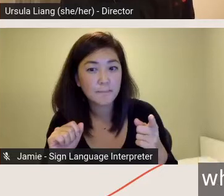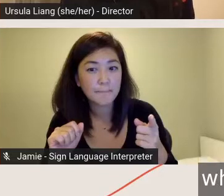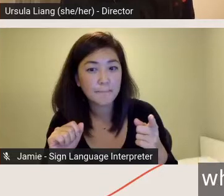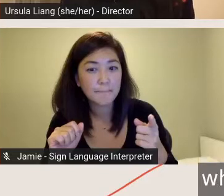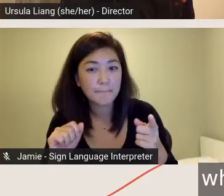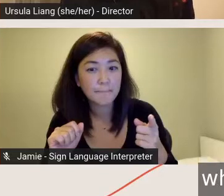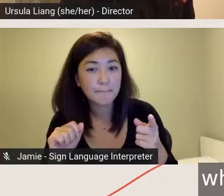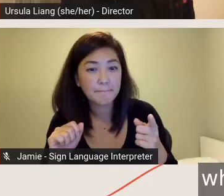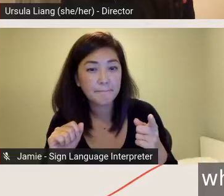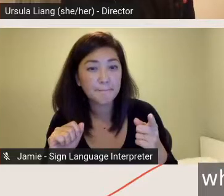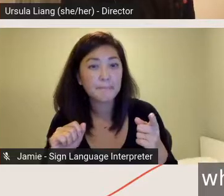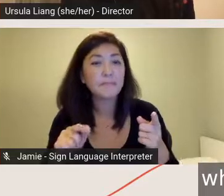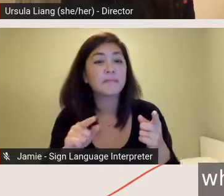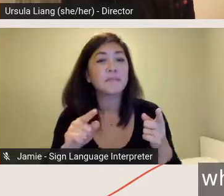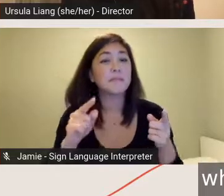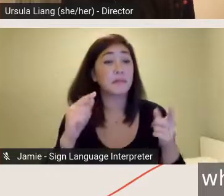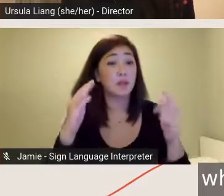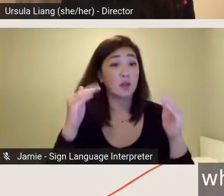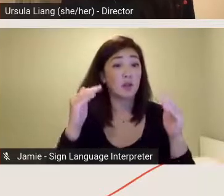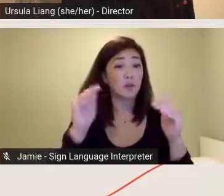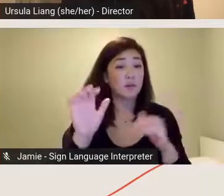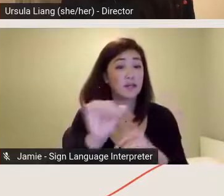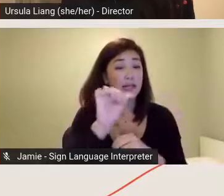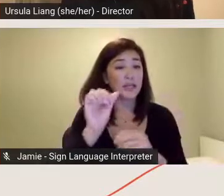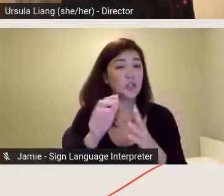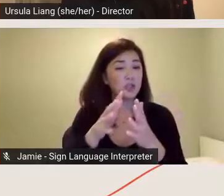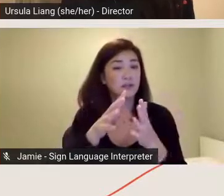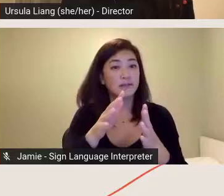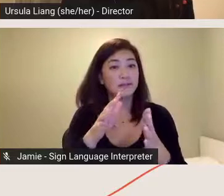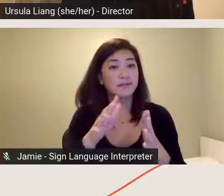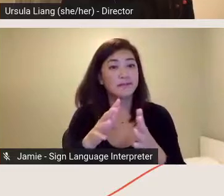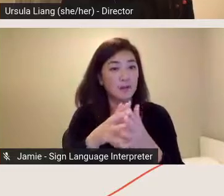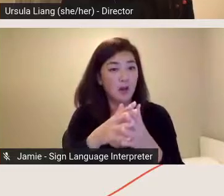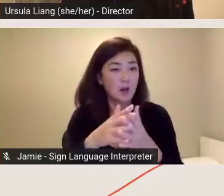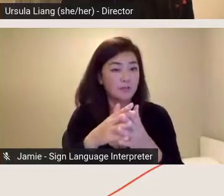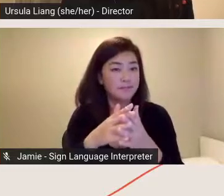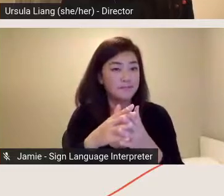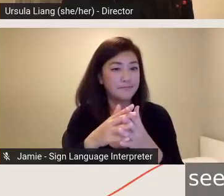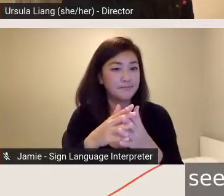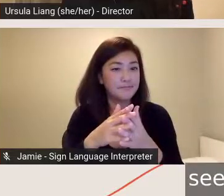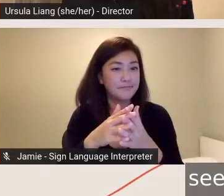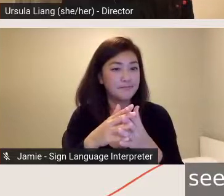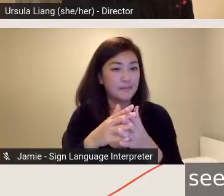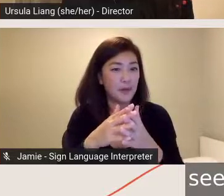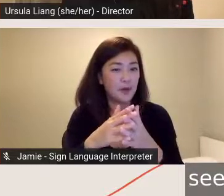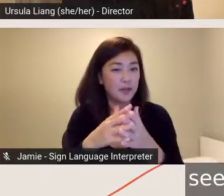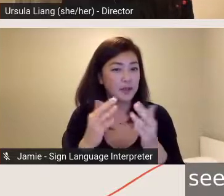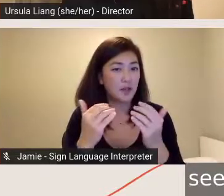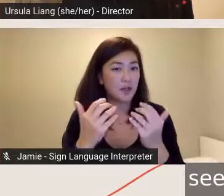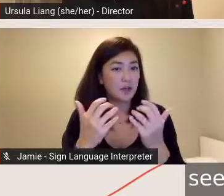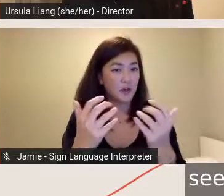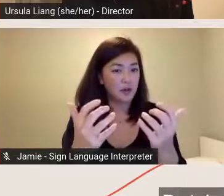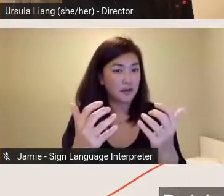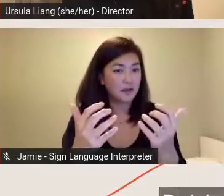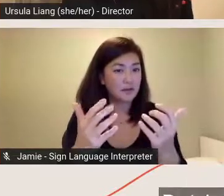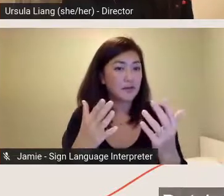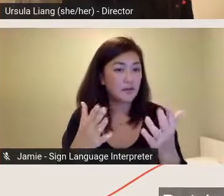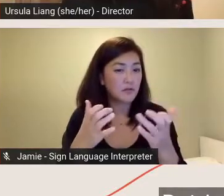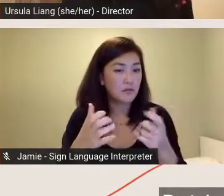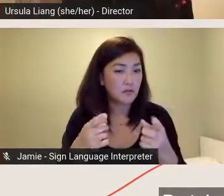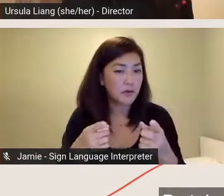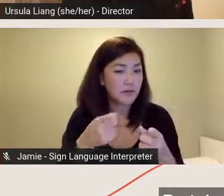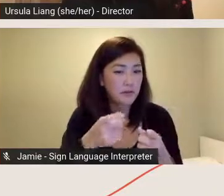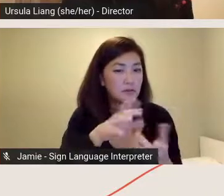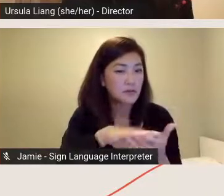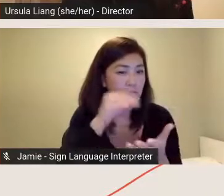you mentioned what you were hoping non-Asian audiences would take away and like how they would be able to kind of see some of the nuanced elements that you're speaking to. But I also wonder